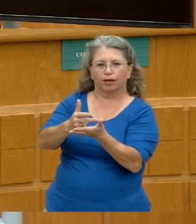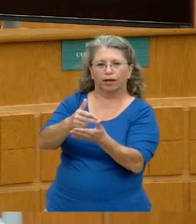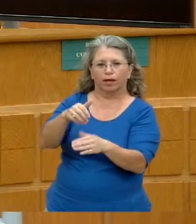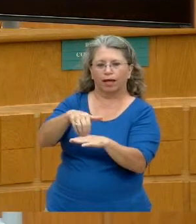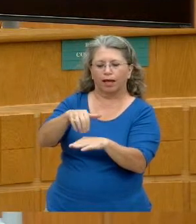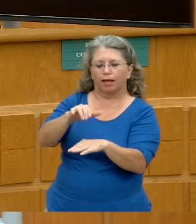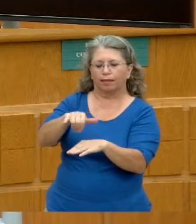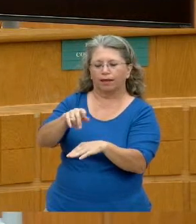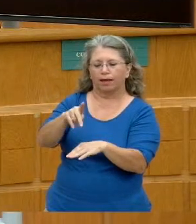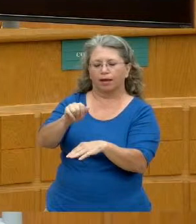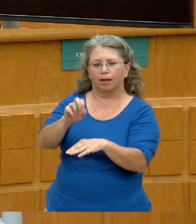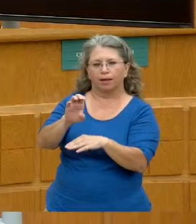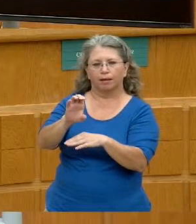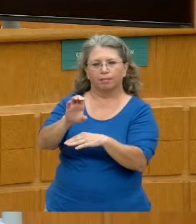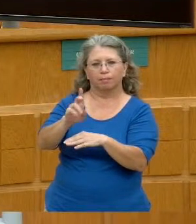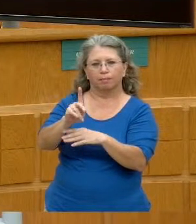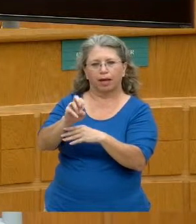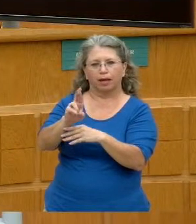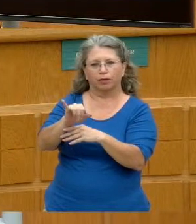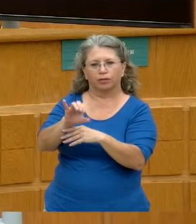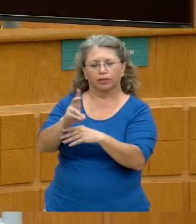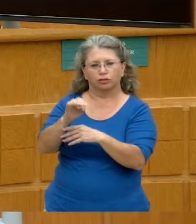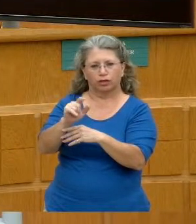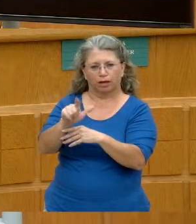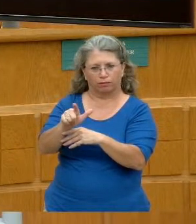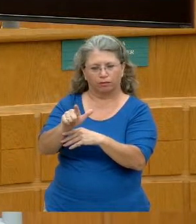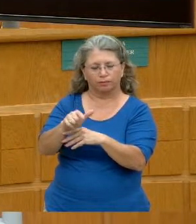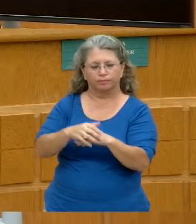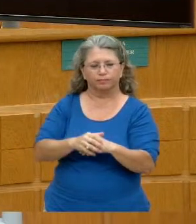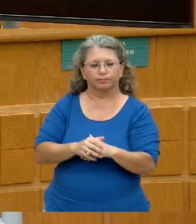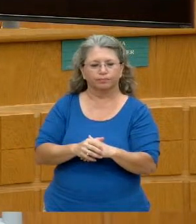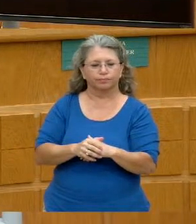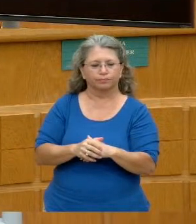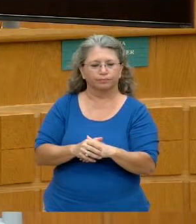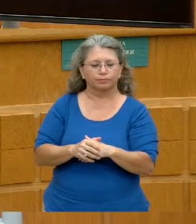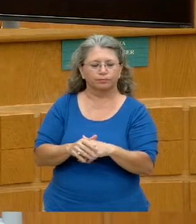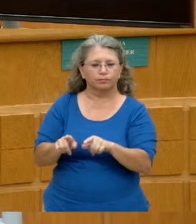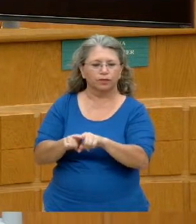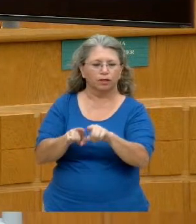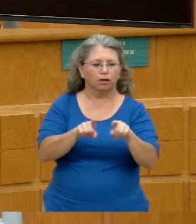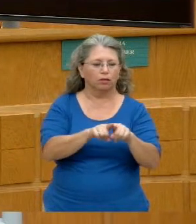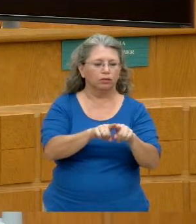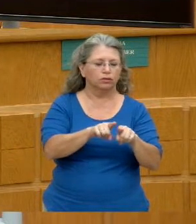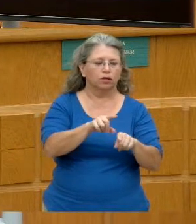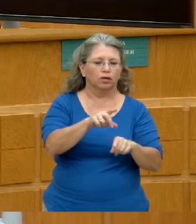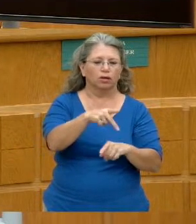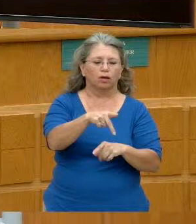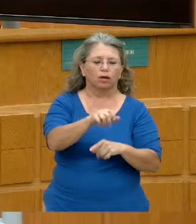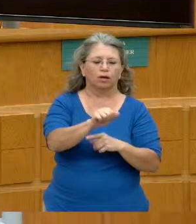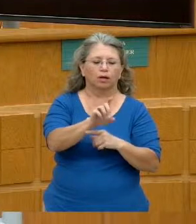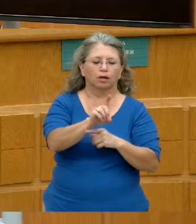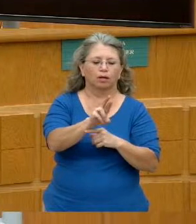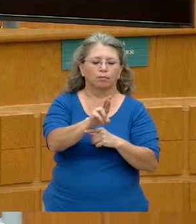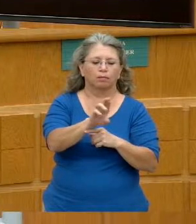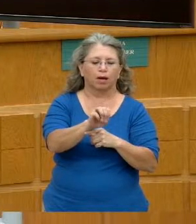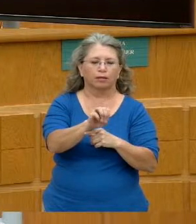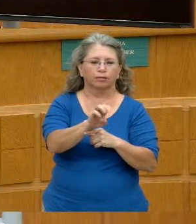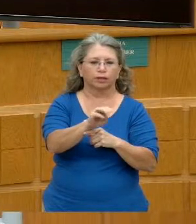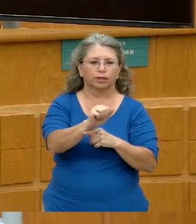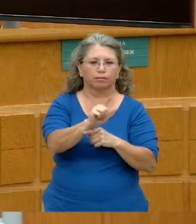Packery Channel parking lot. And then also at the Padre Bali Park, the Bob Hall